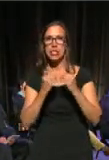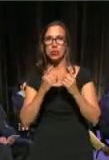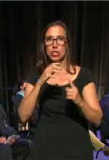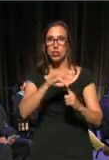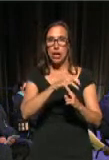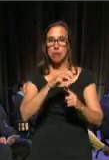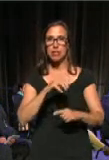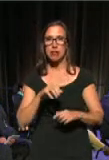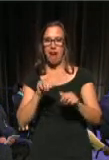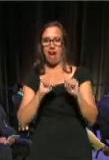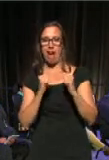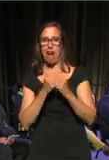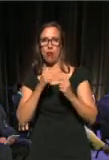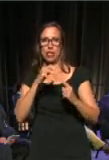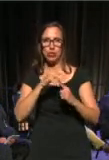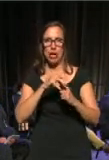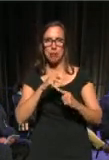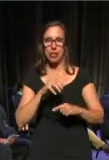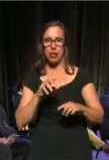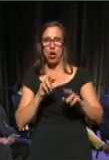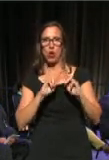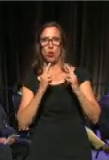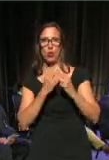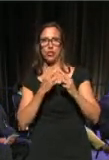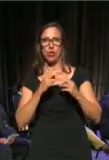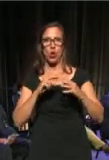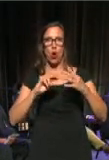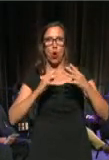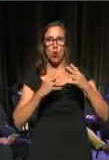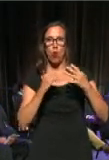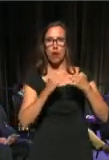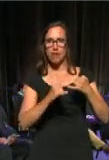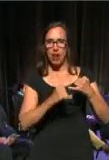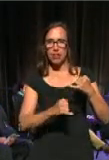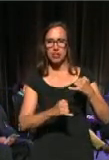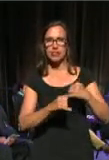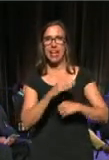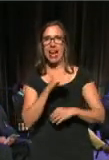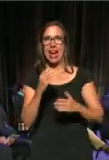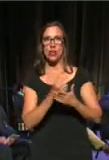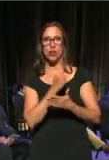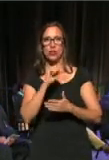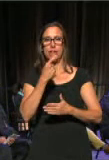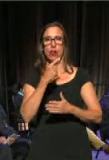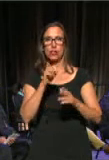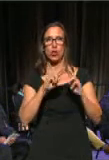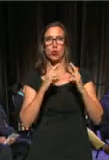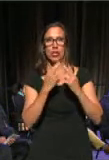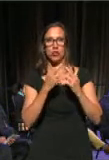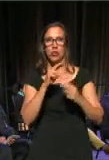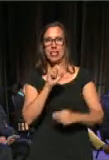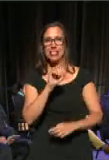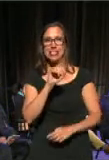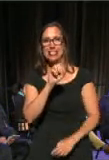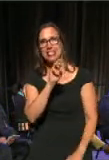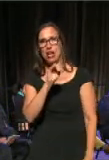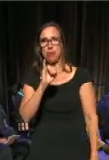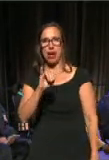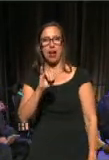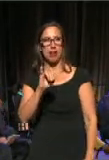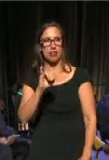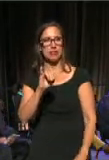champions, area champions, regional quarterfinal champions, and earned our first regional semifinals